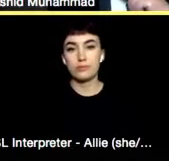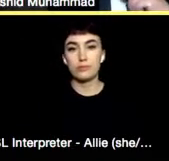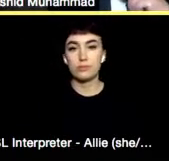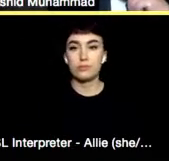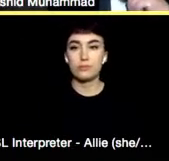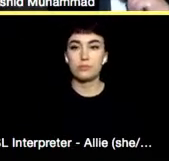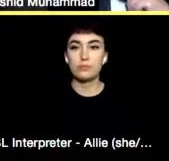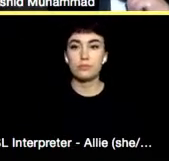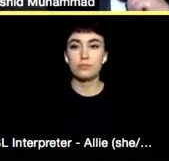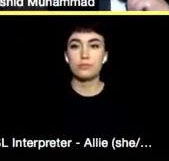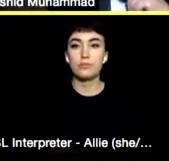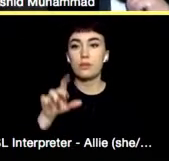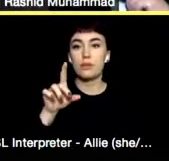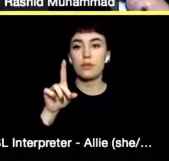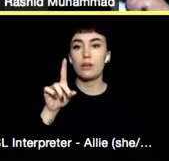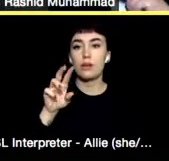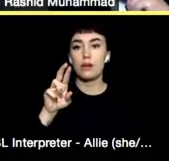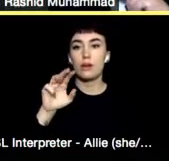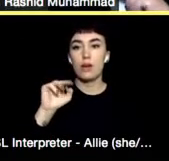Yes, you can go to page 13, please.